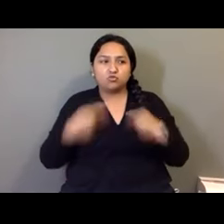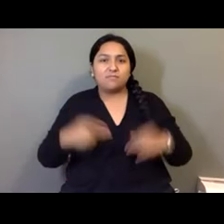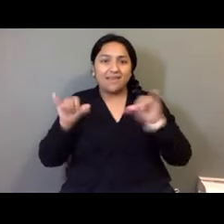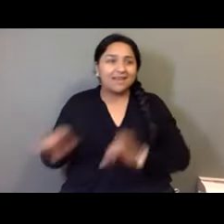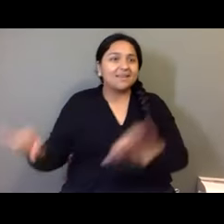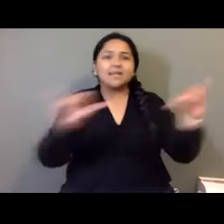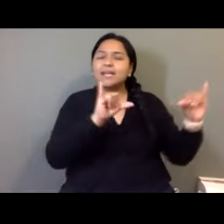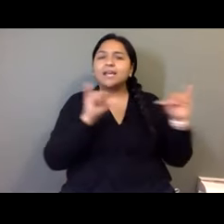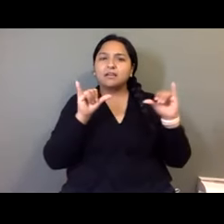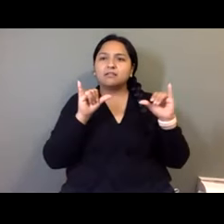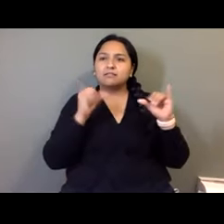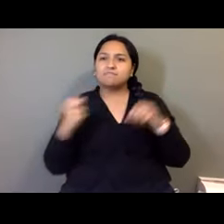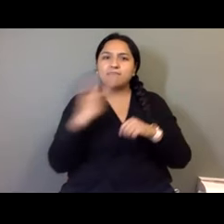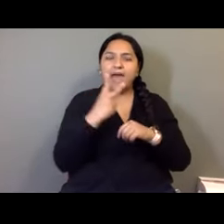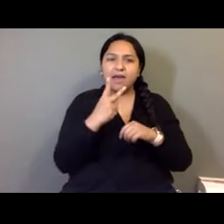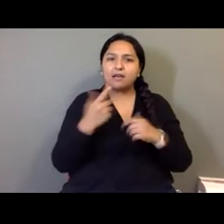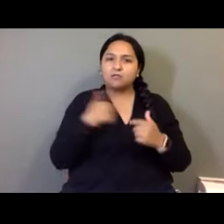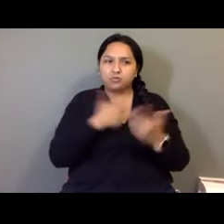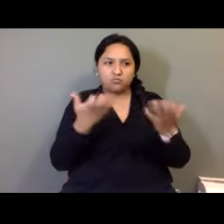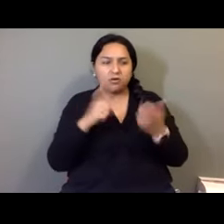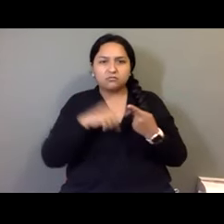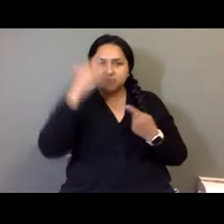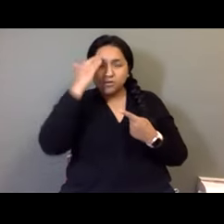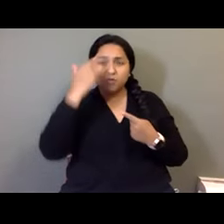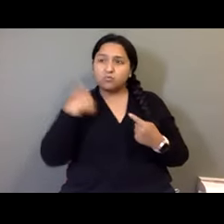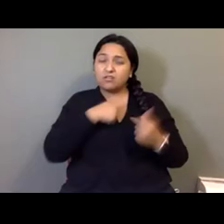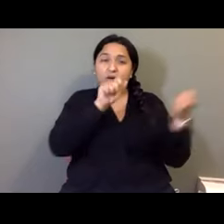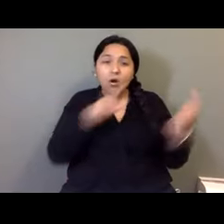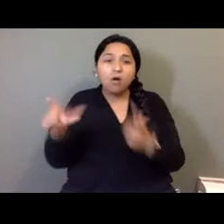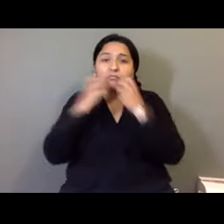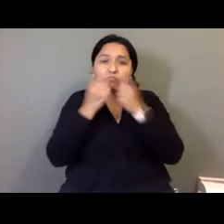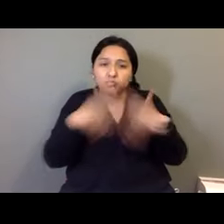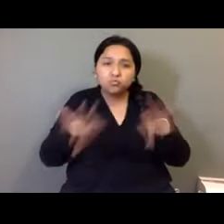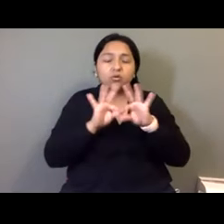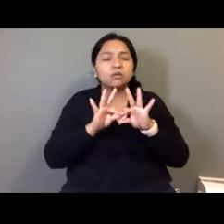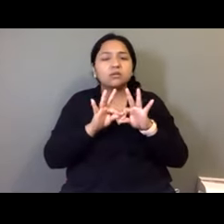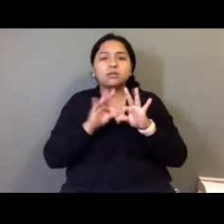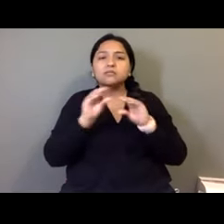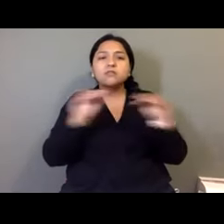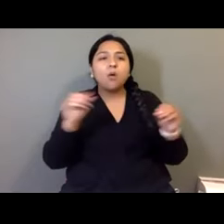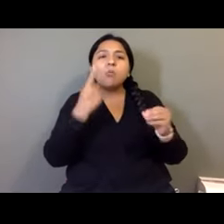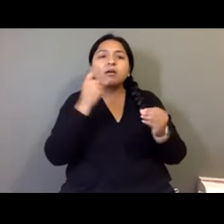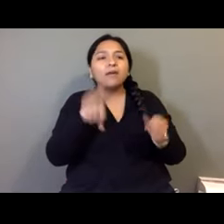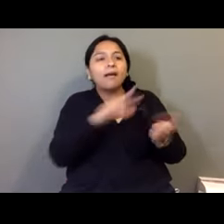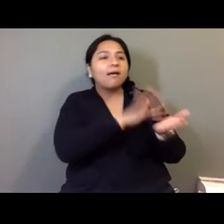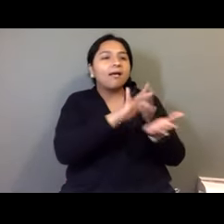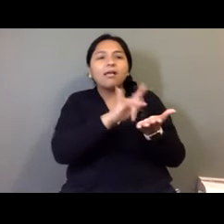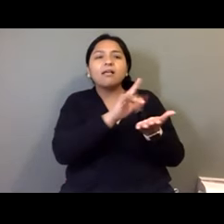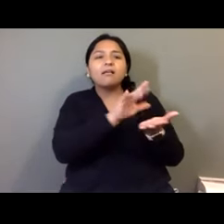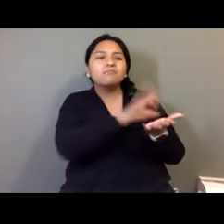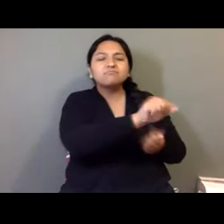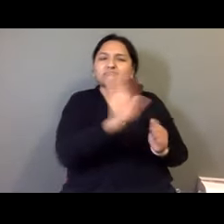is disposable, that all are worthy, and that we should be able to live in a world where everyone can thrive.